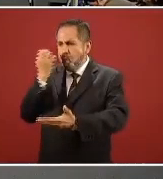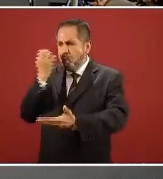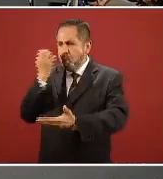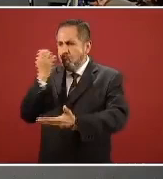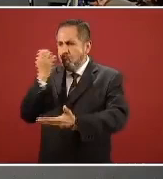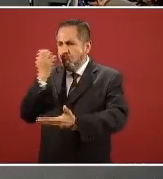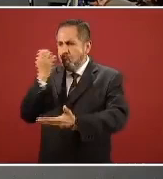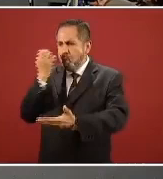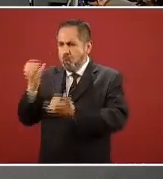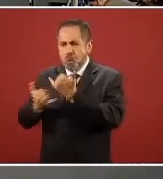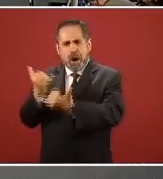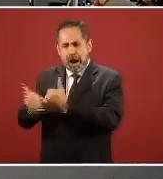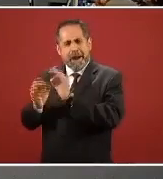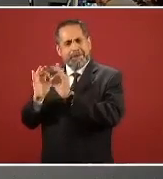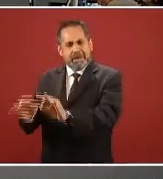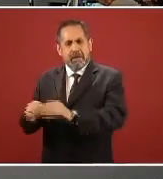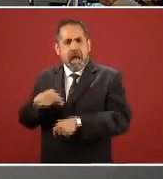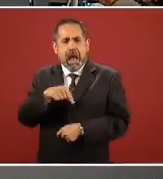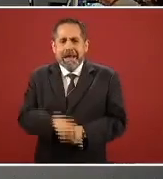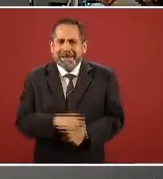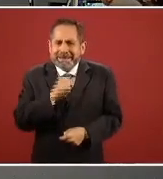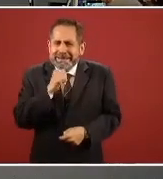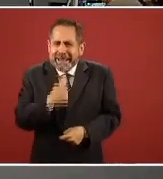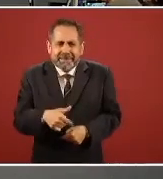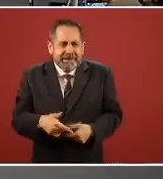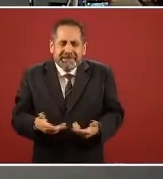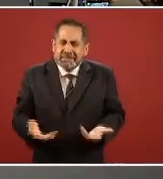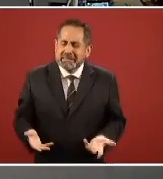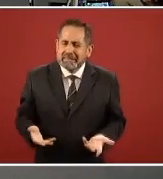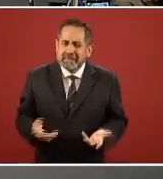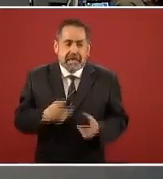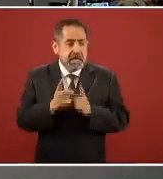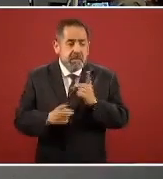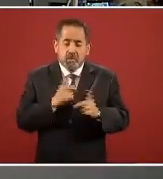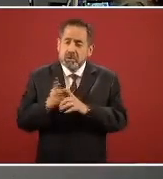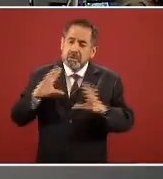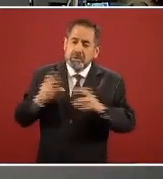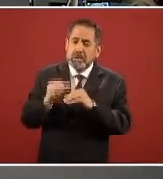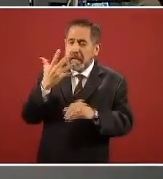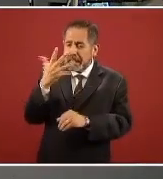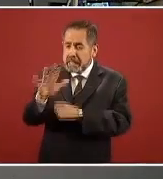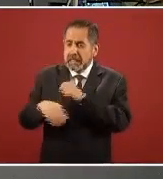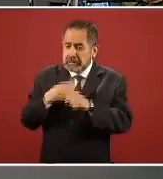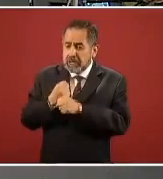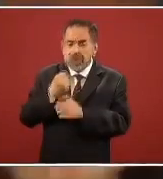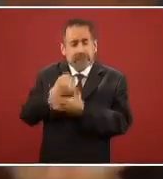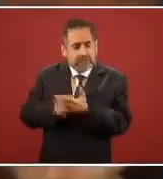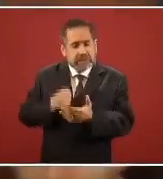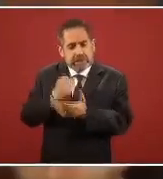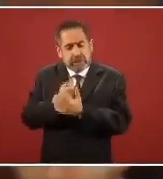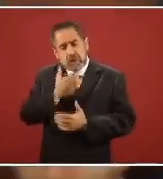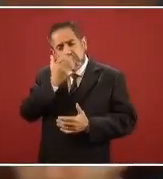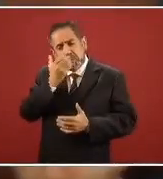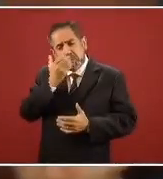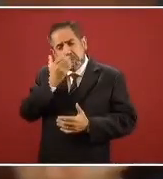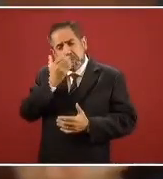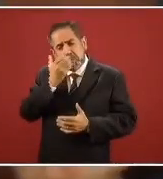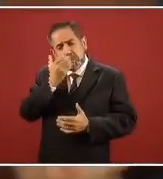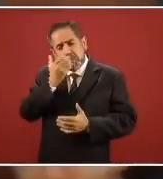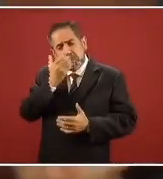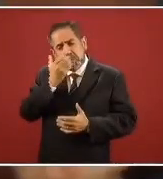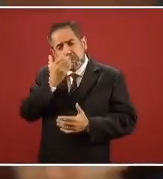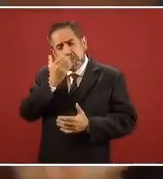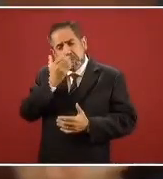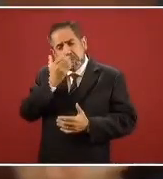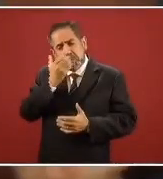practice their sport. En concreto, estos deportistas indígenas llevan más de 10 años luchando por preservar y rescatar su tradición. And